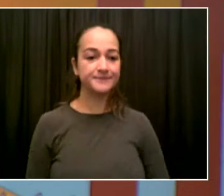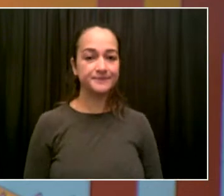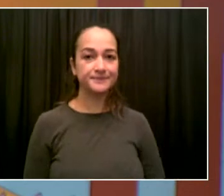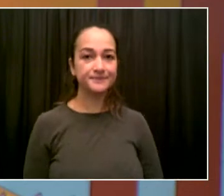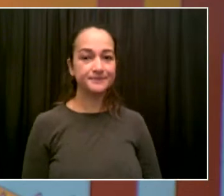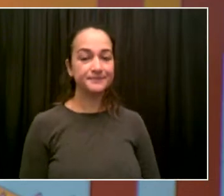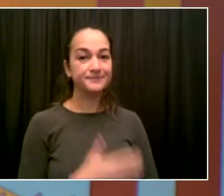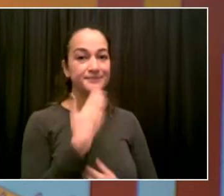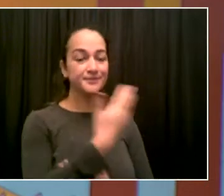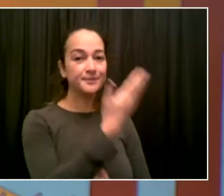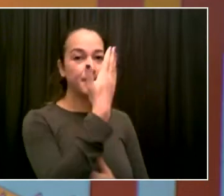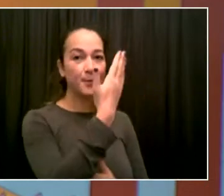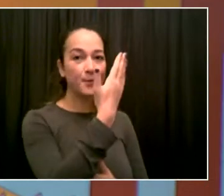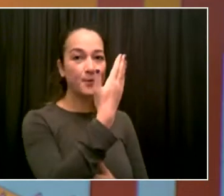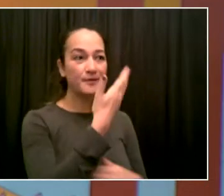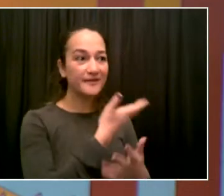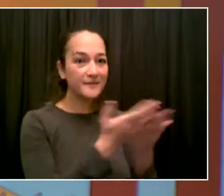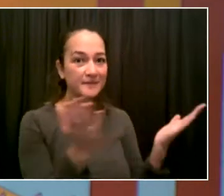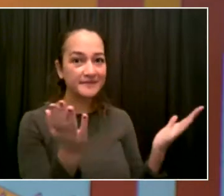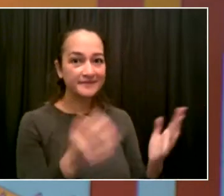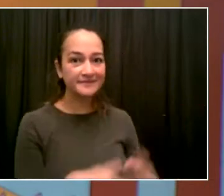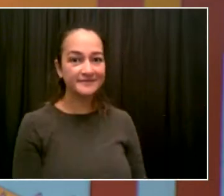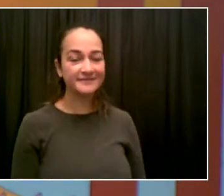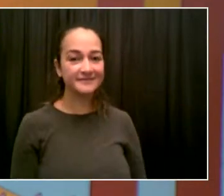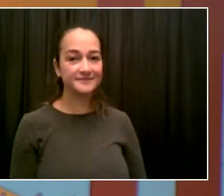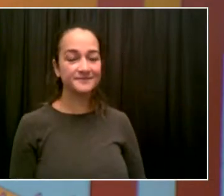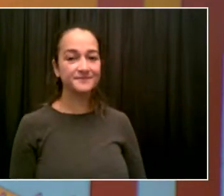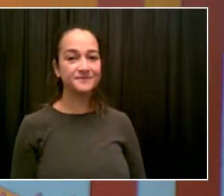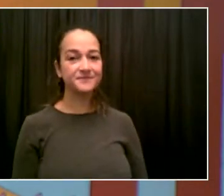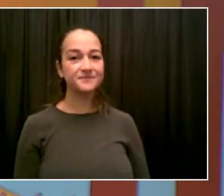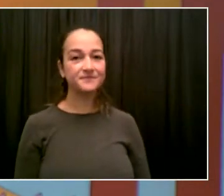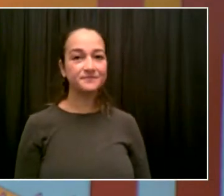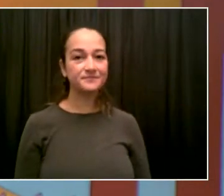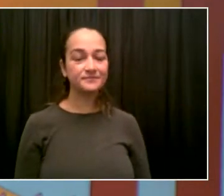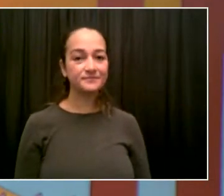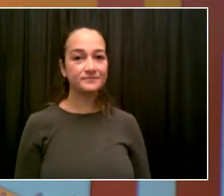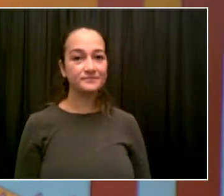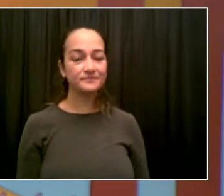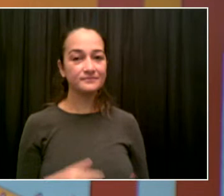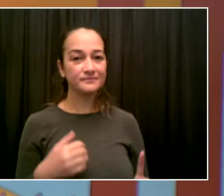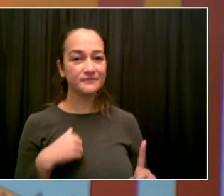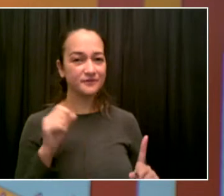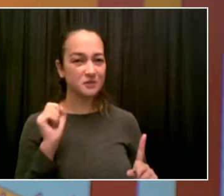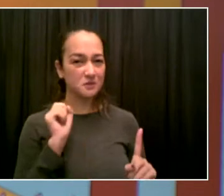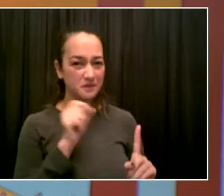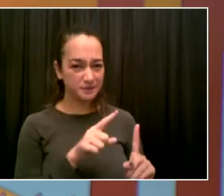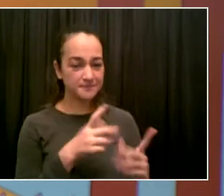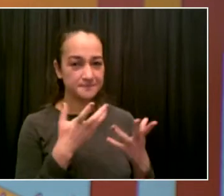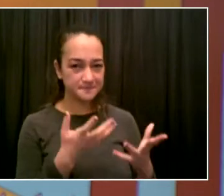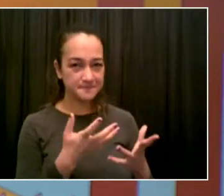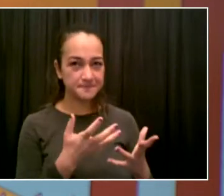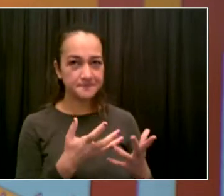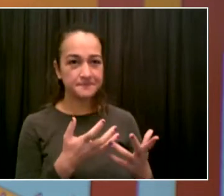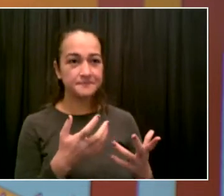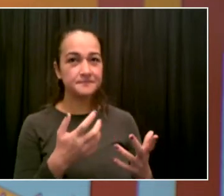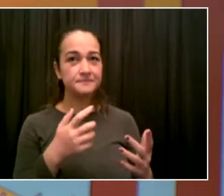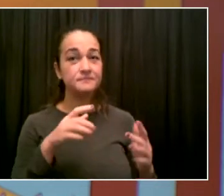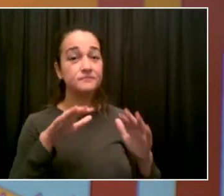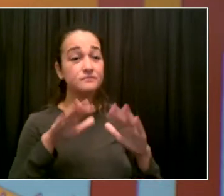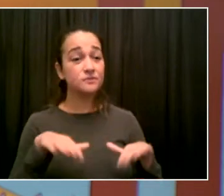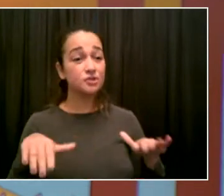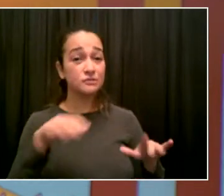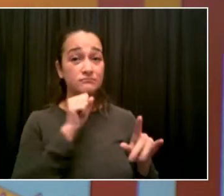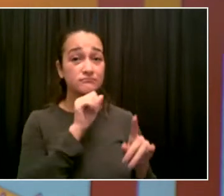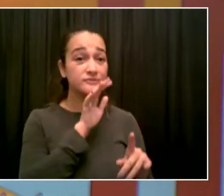call. Mayor, you talked about the goal to get kids 5 to 11 vaccinated by Halloween. I was wondering if we could get